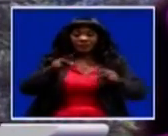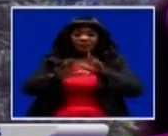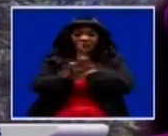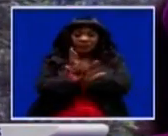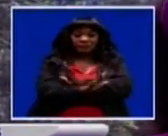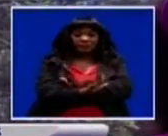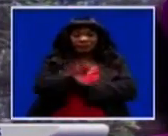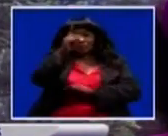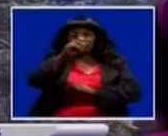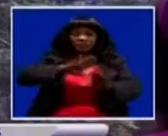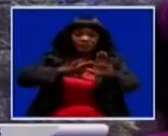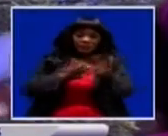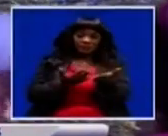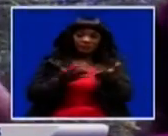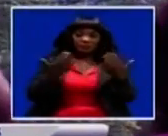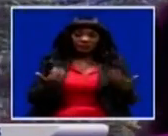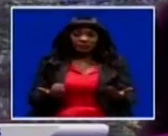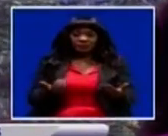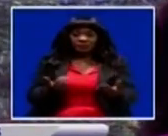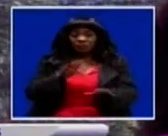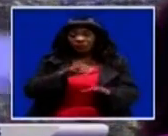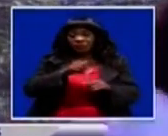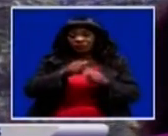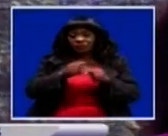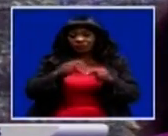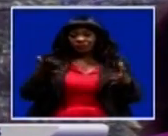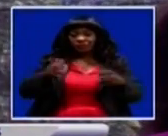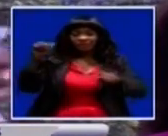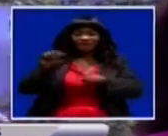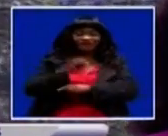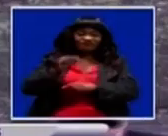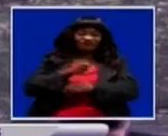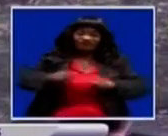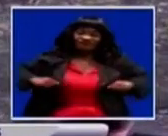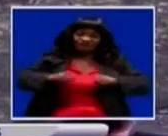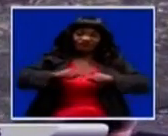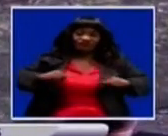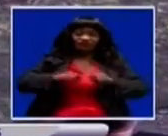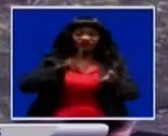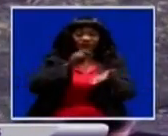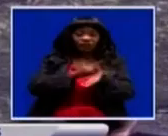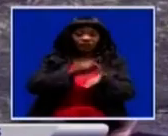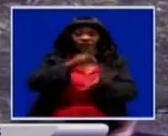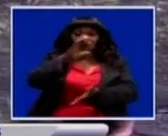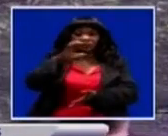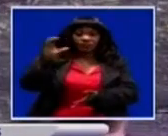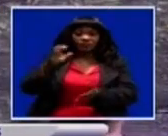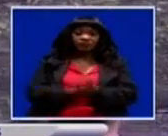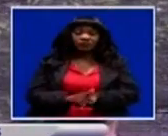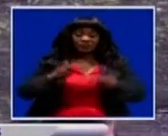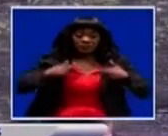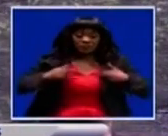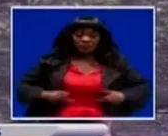because of what we are calling non-communicable diseases, lack of fitness, habits. Dr. Shitalu Chilufya is Minister of